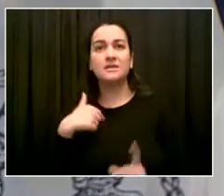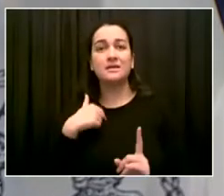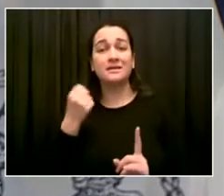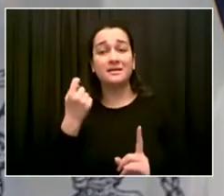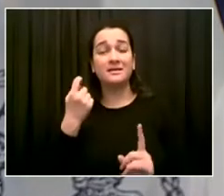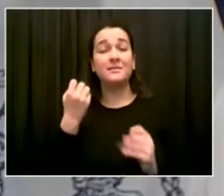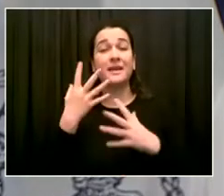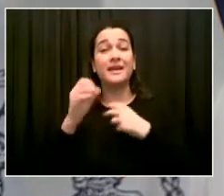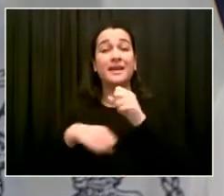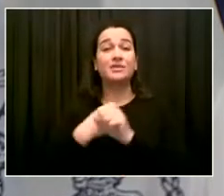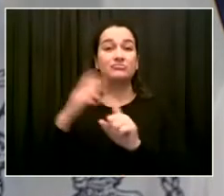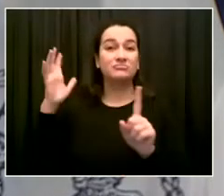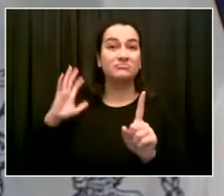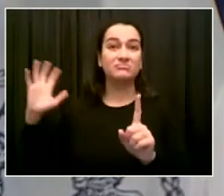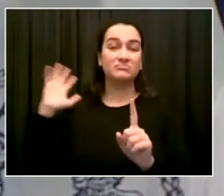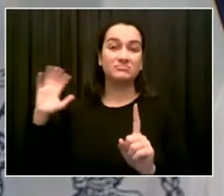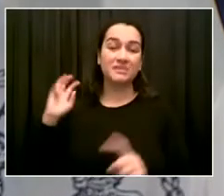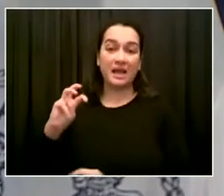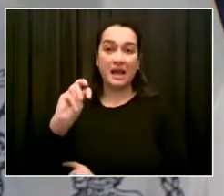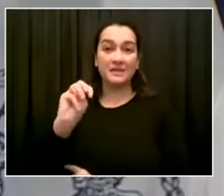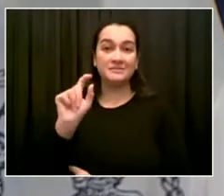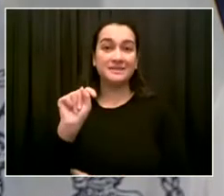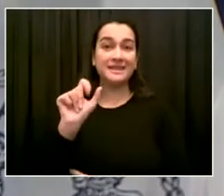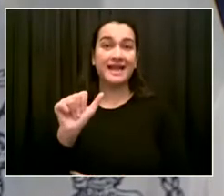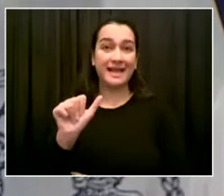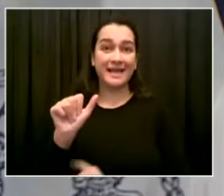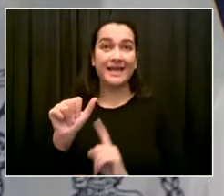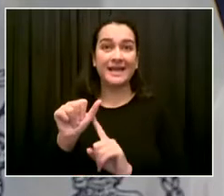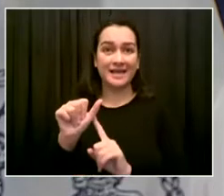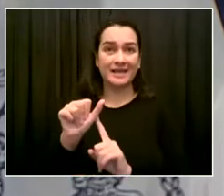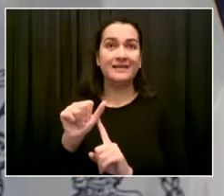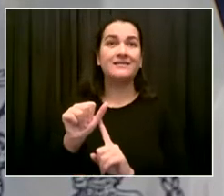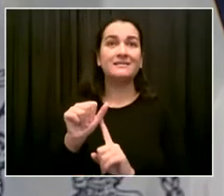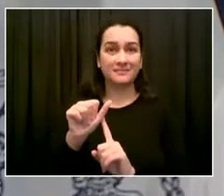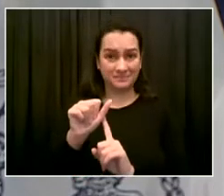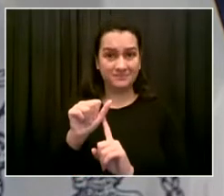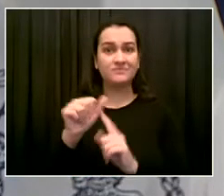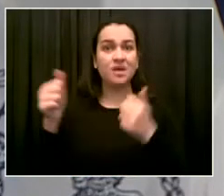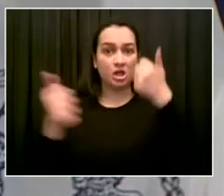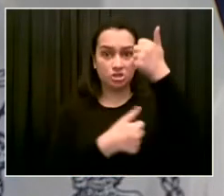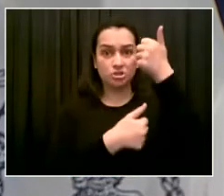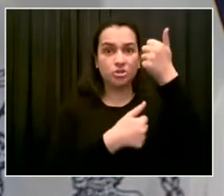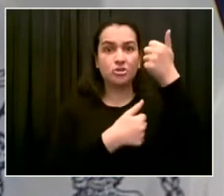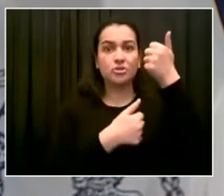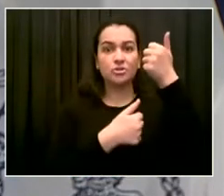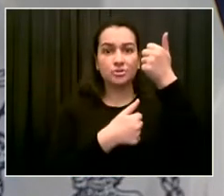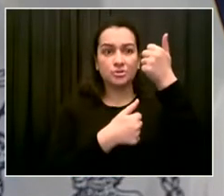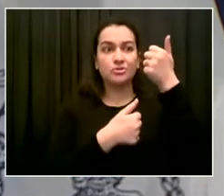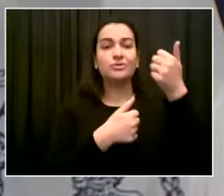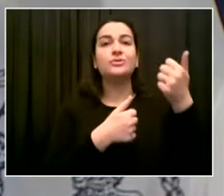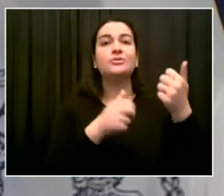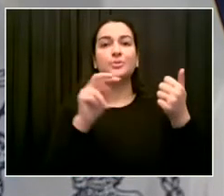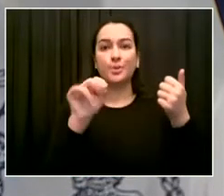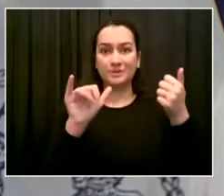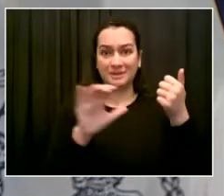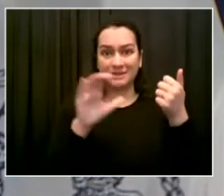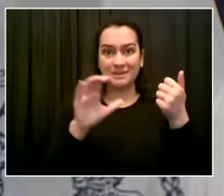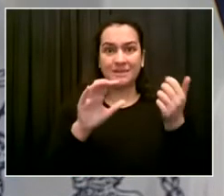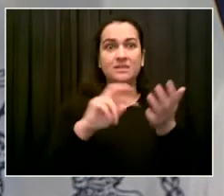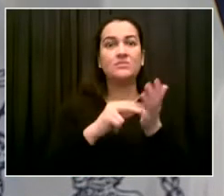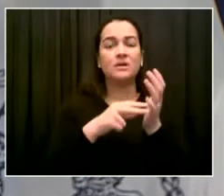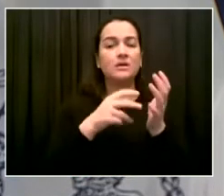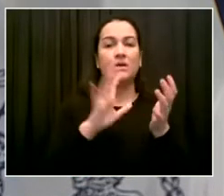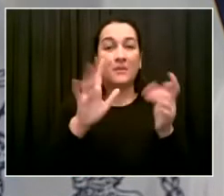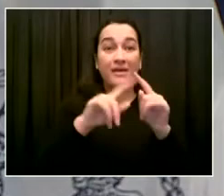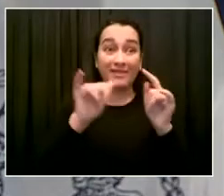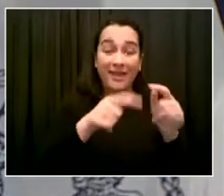Well, obviously over the years, the state became the one place where decisions were made about the MTA, controlling the leadership, controlling the